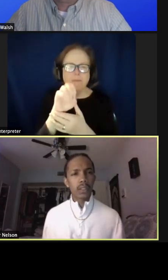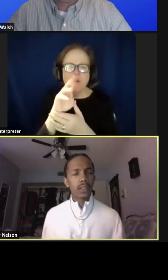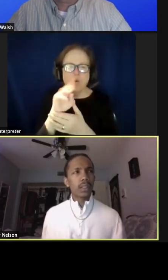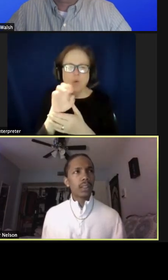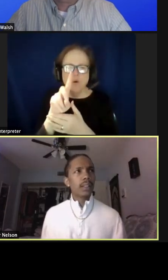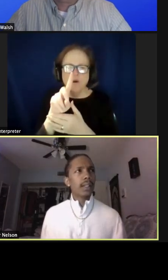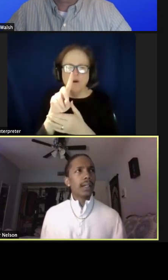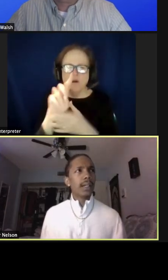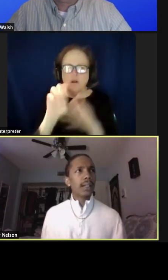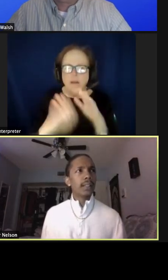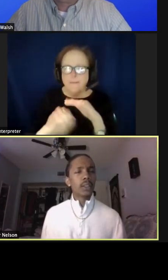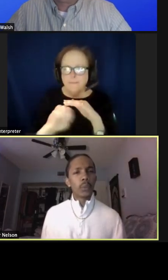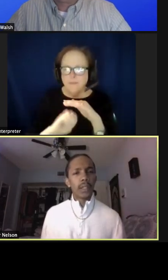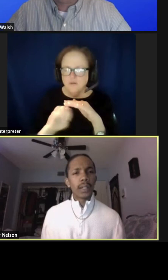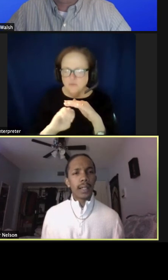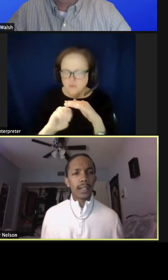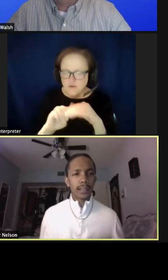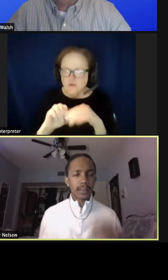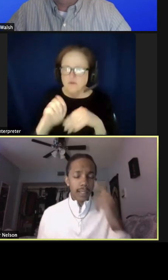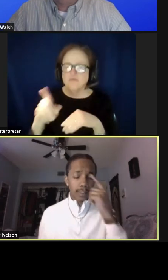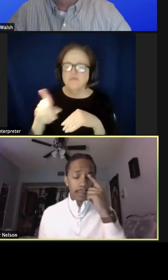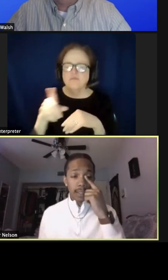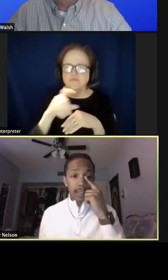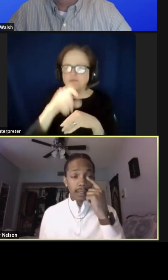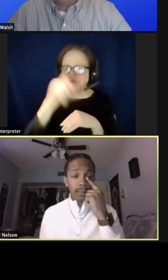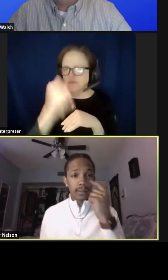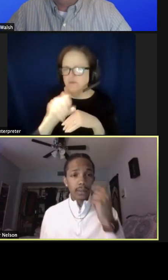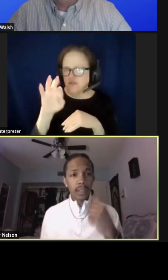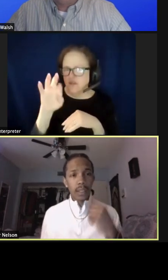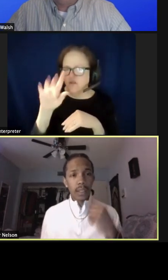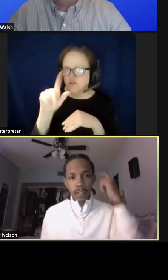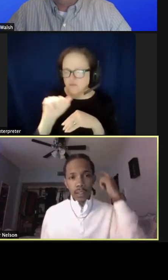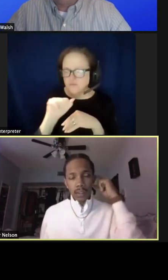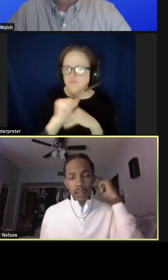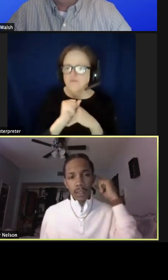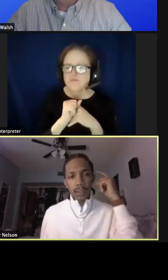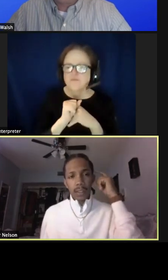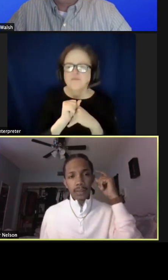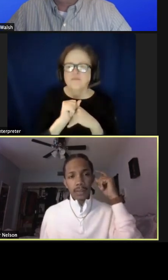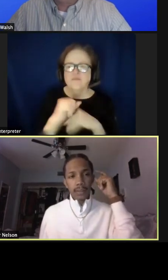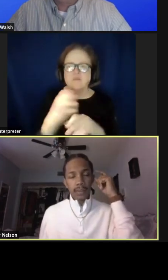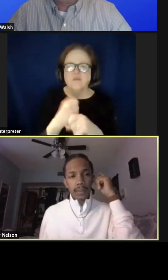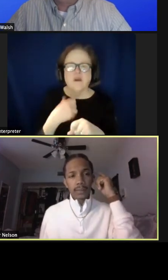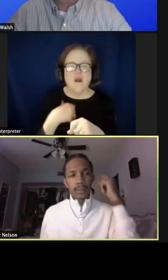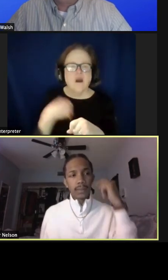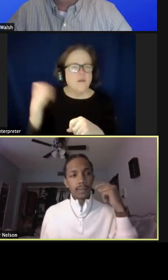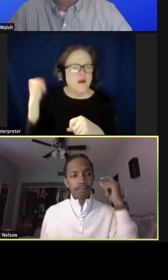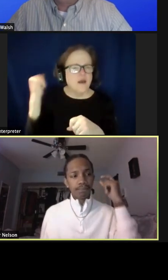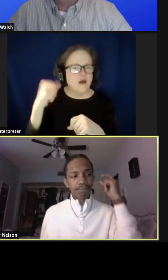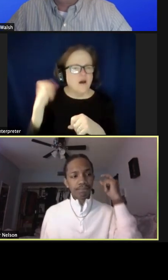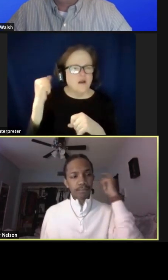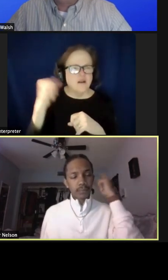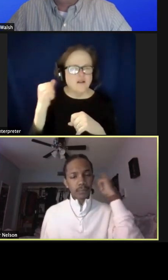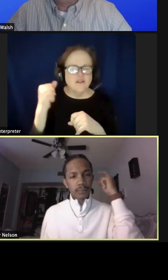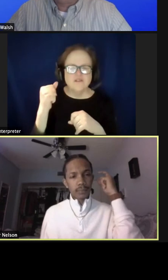Florida. And that's where I had gotten my audiology tests and